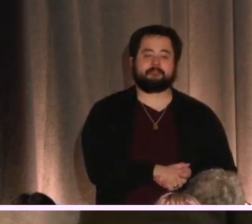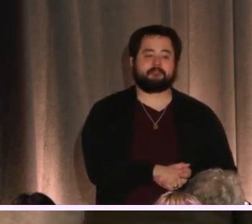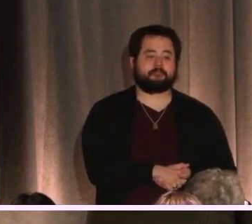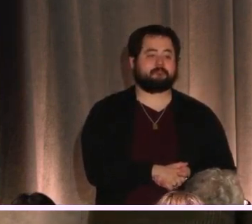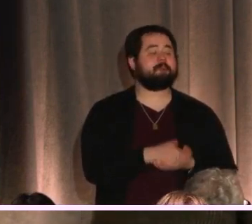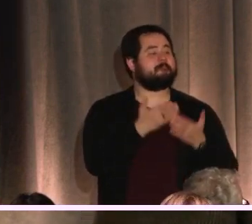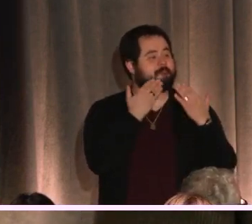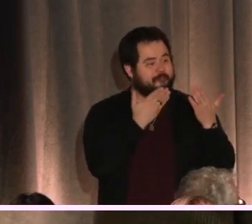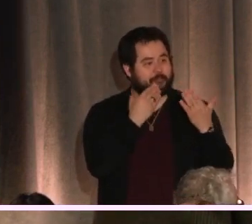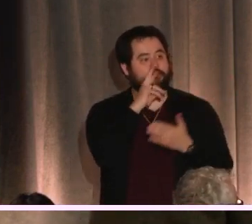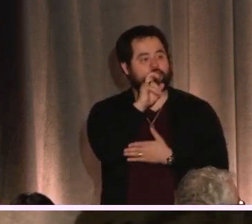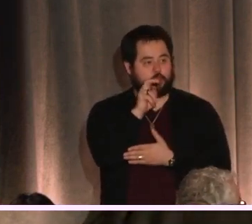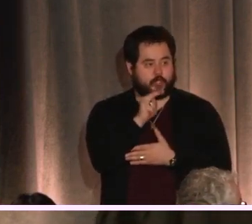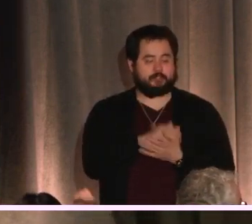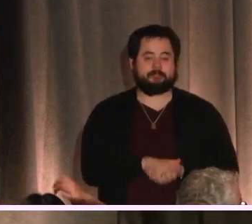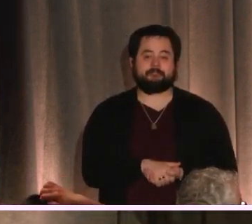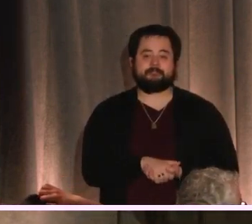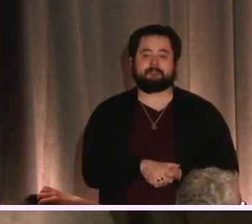Thank you, Ron.